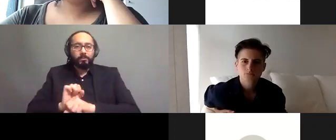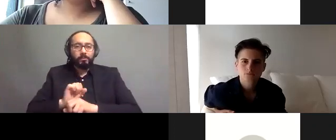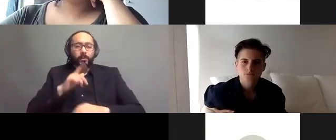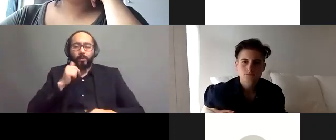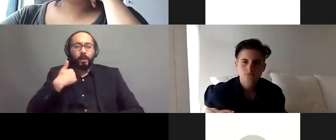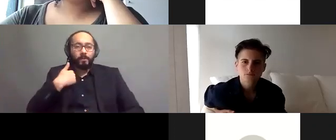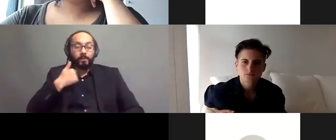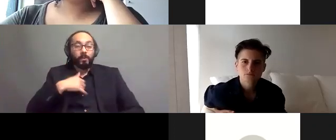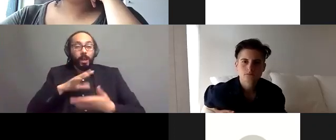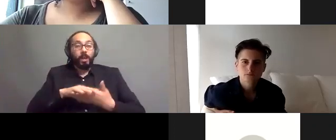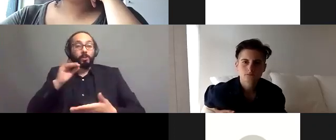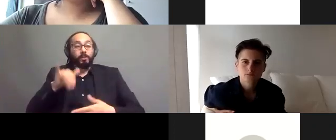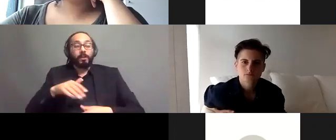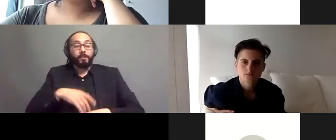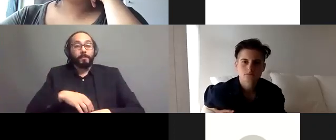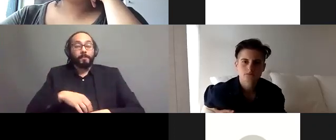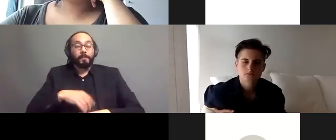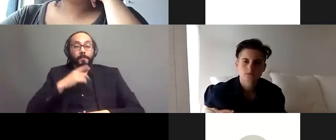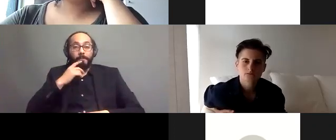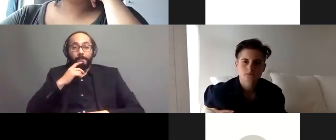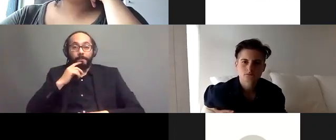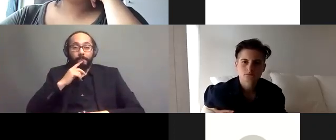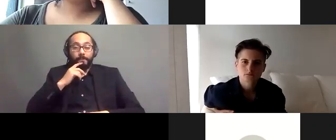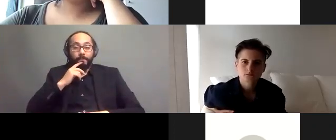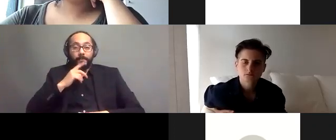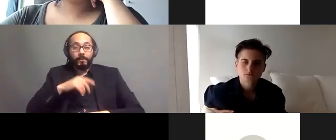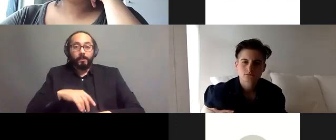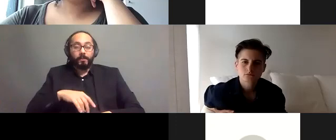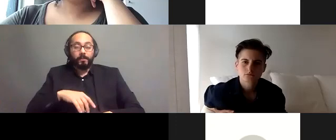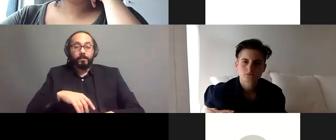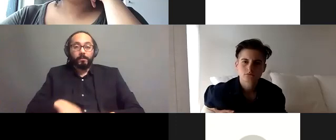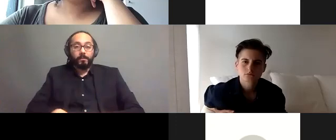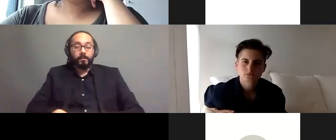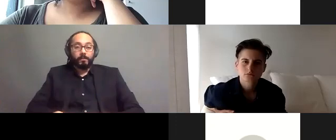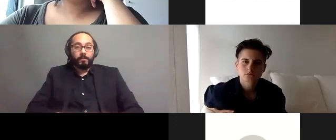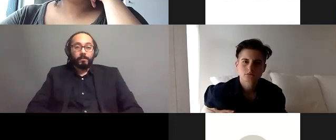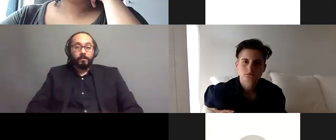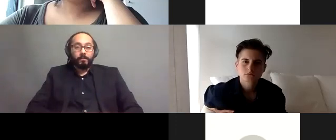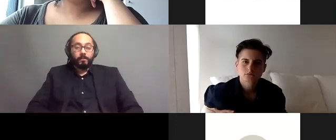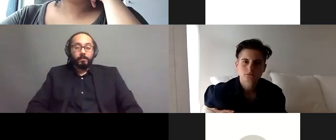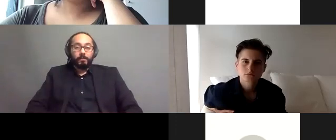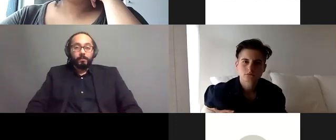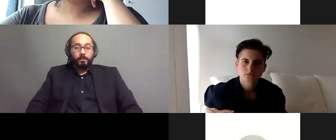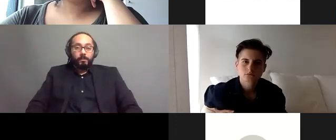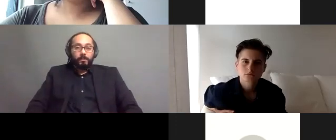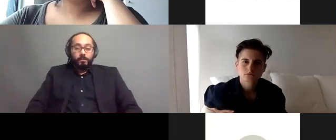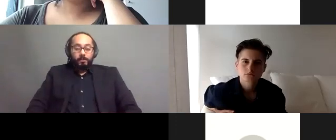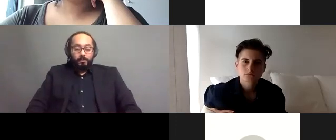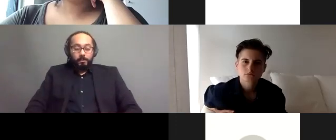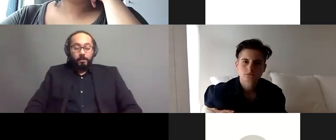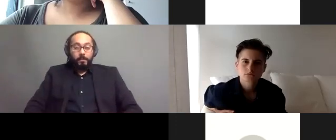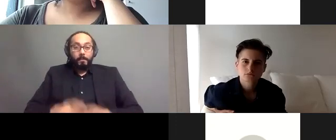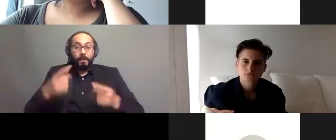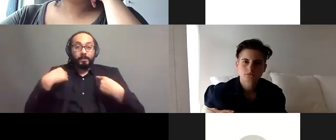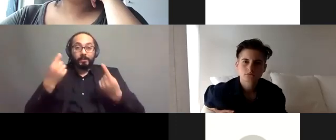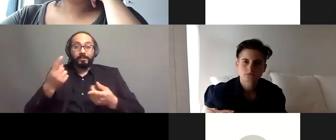learned. And since last March, since the lockdown, since I don't have to work, or I'm not allowed to